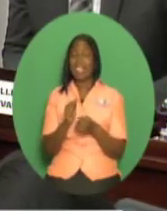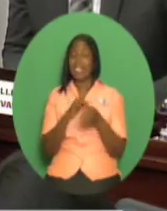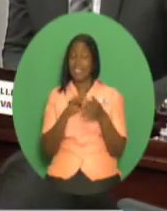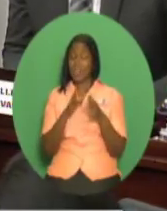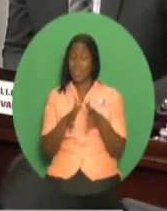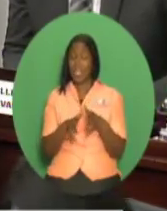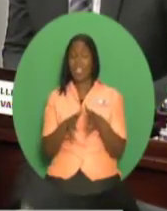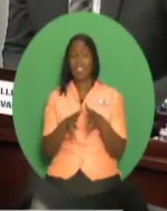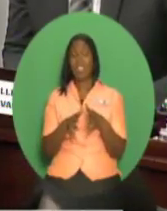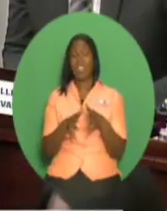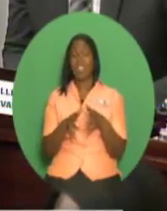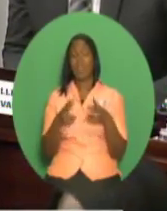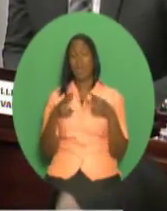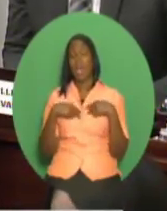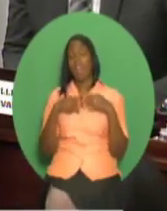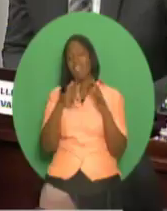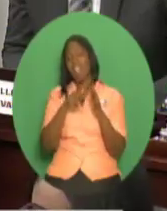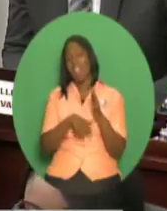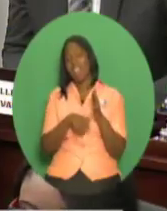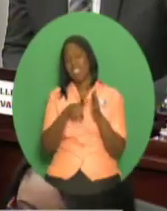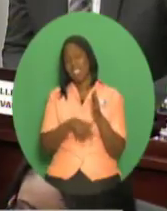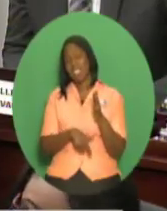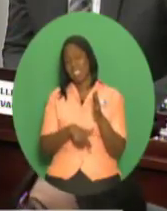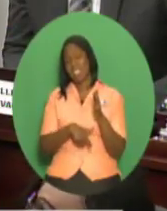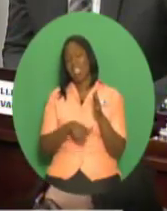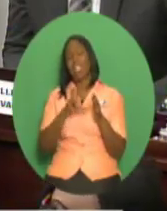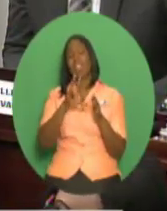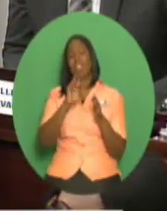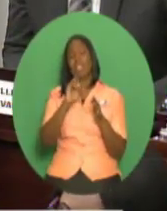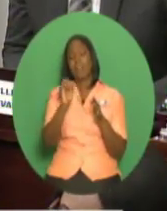who scored less than 30% in the exam.